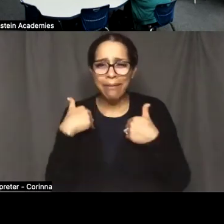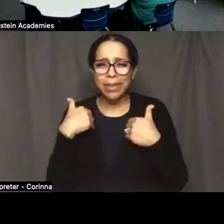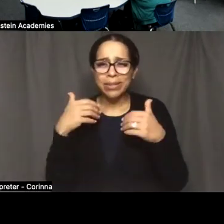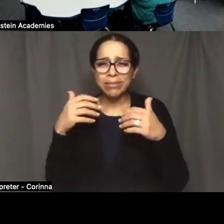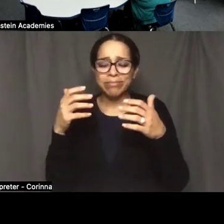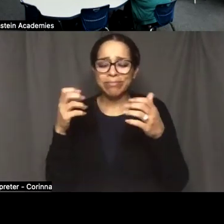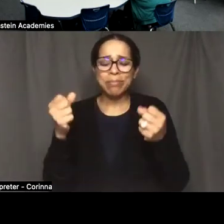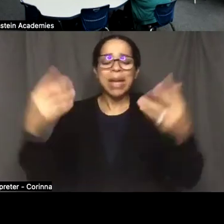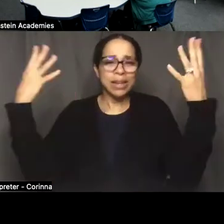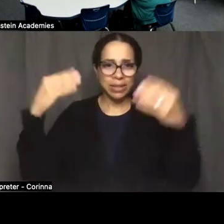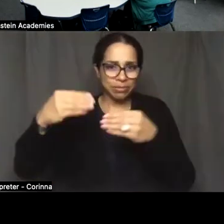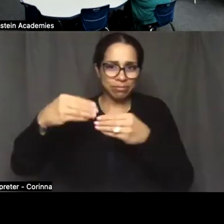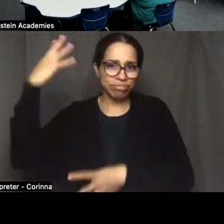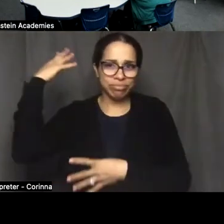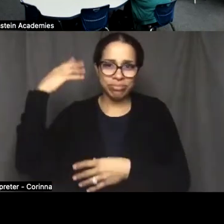ones.